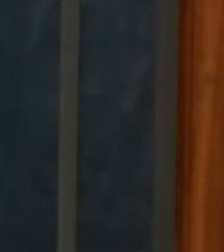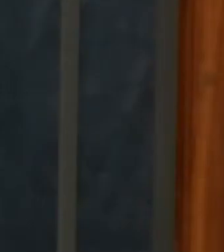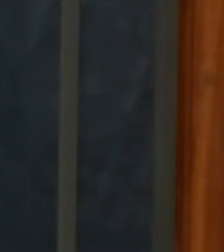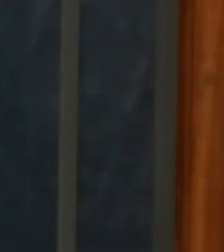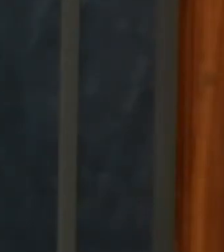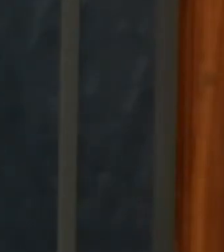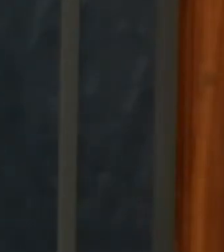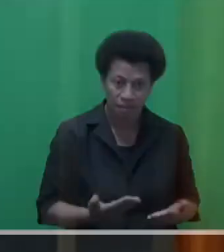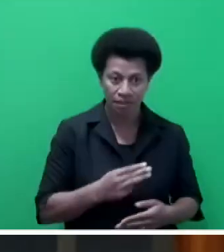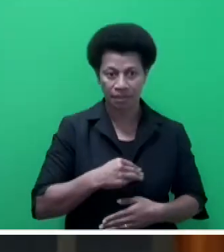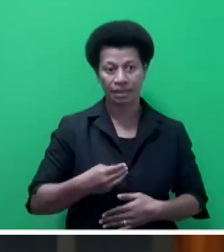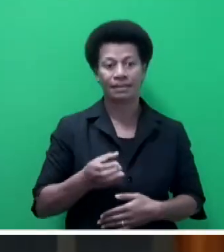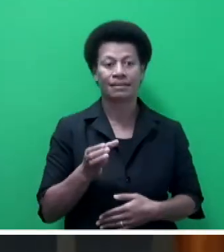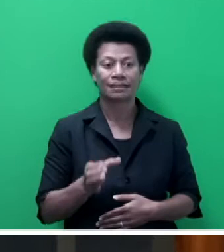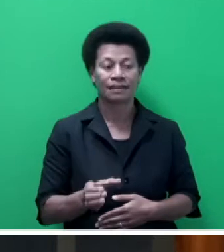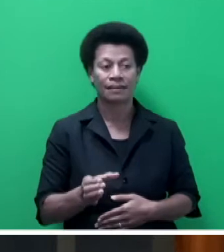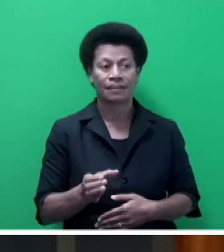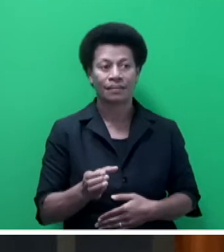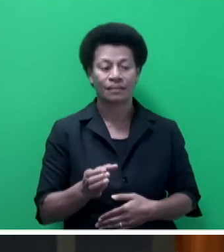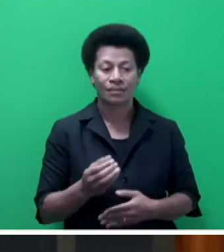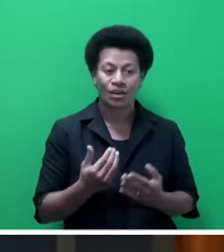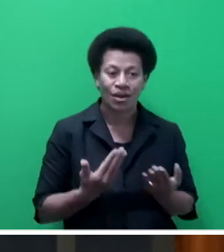Ministers, Honourable Members of Parliament.